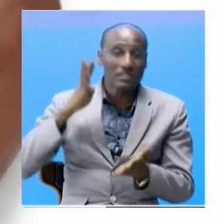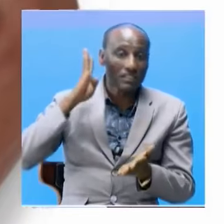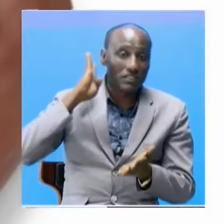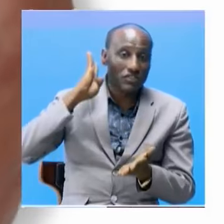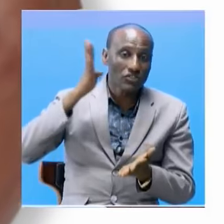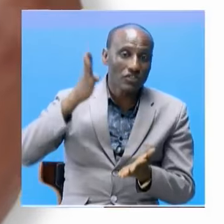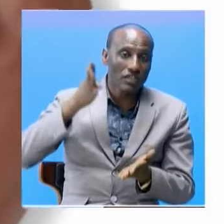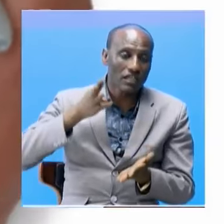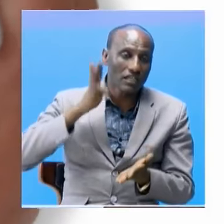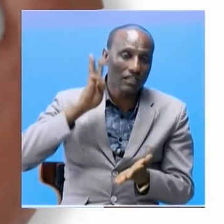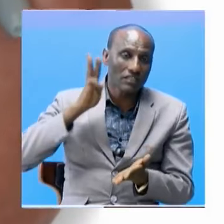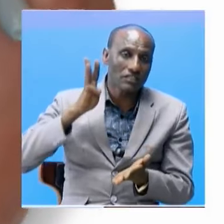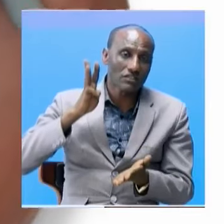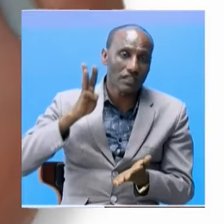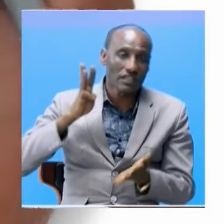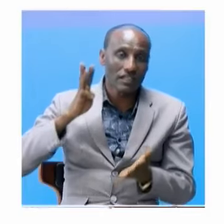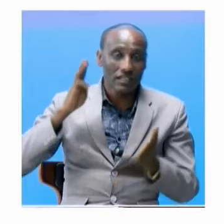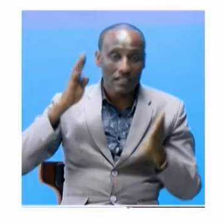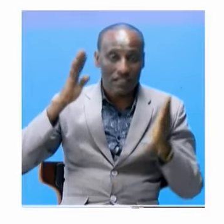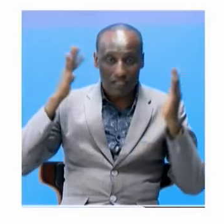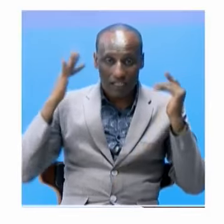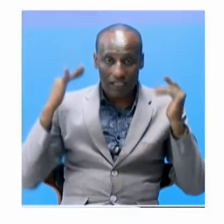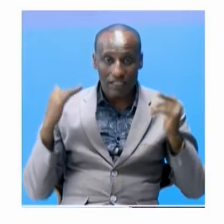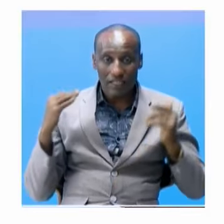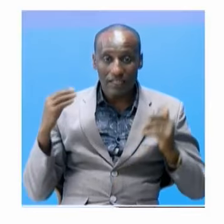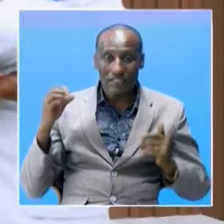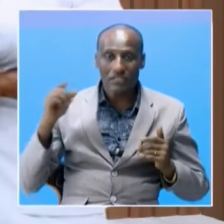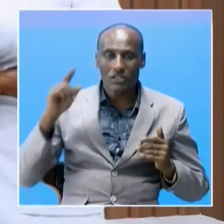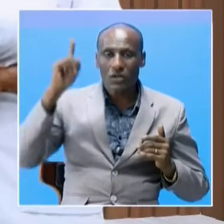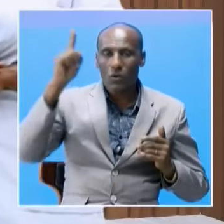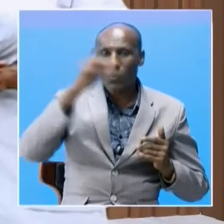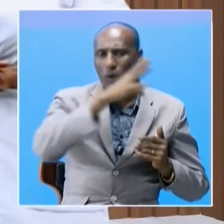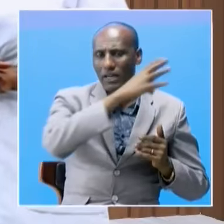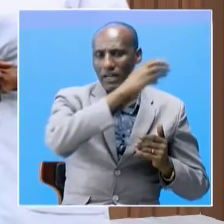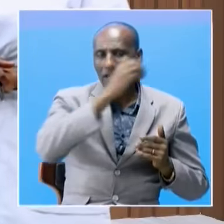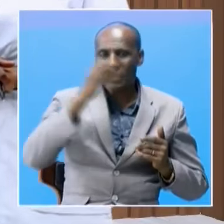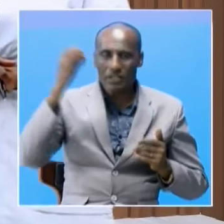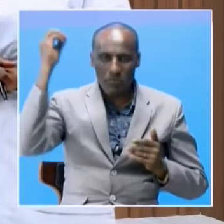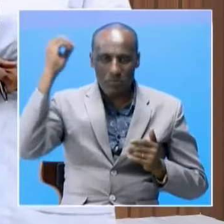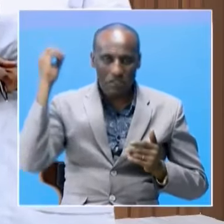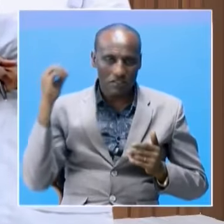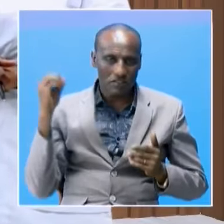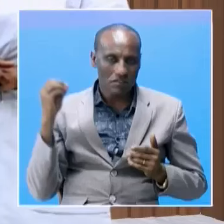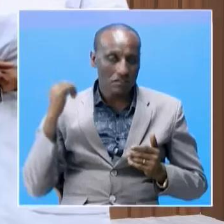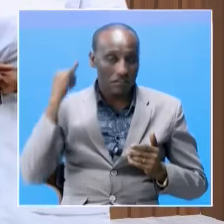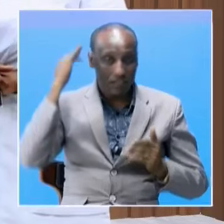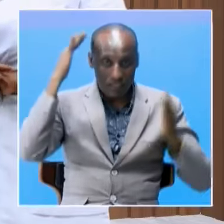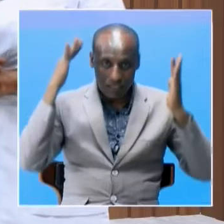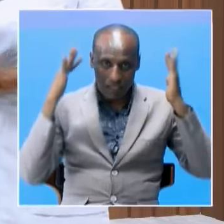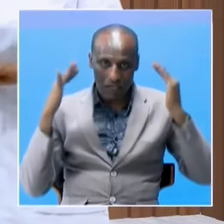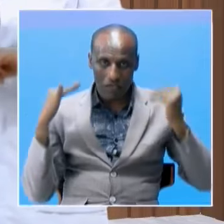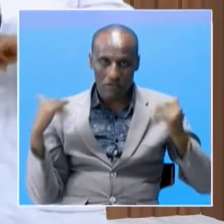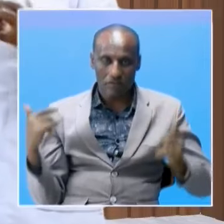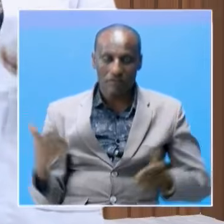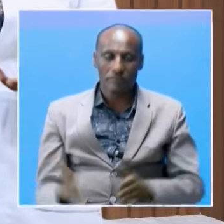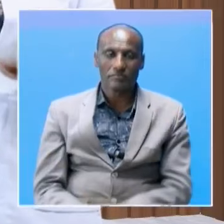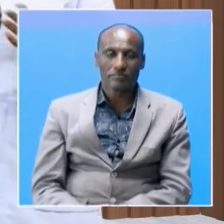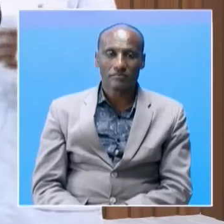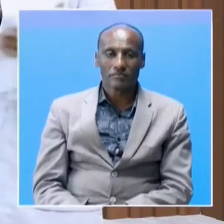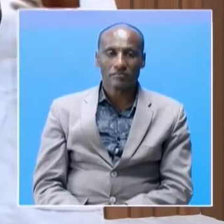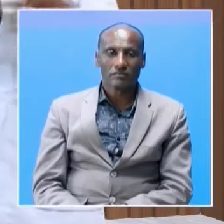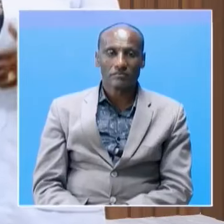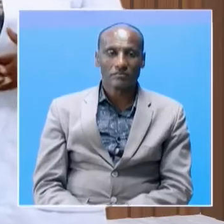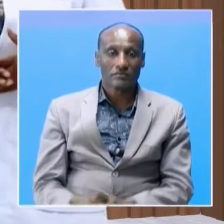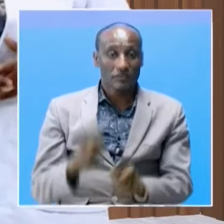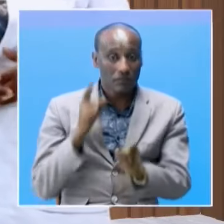is 100%. Yes? 100%. So if you are expressing a possibility